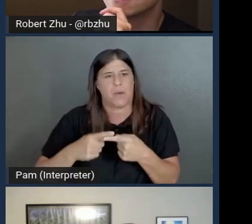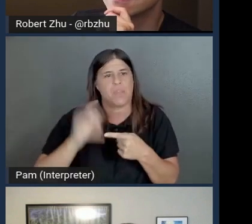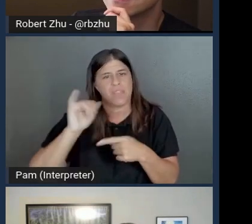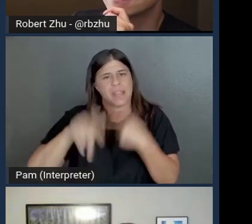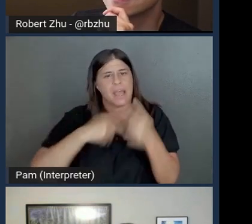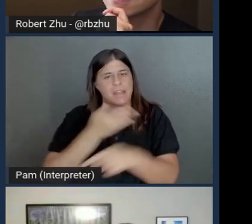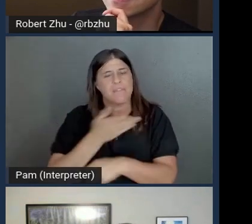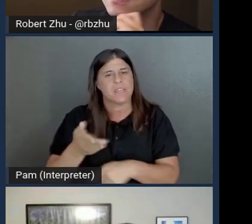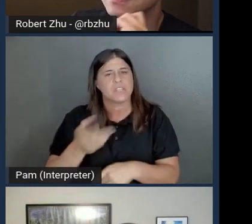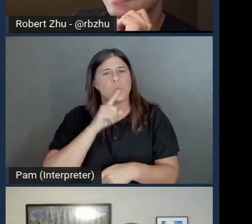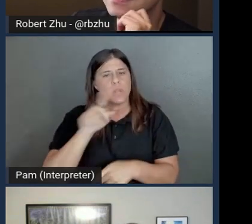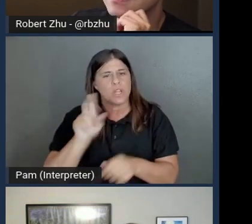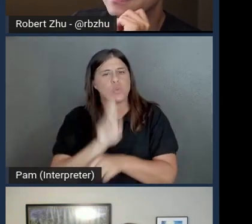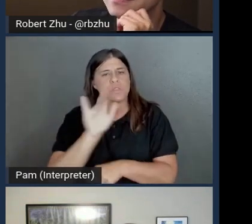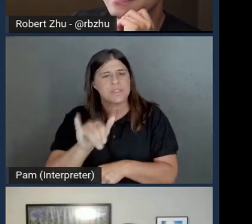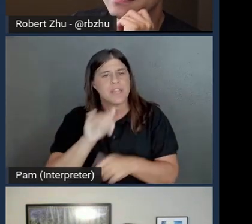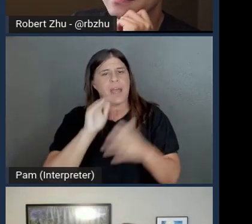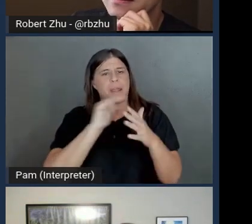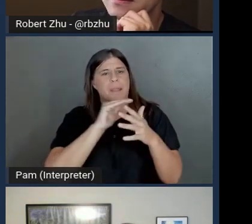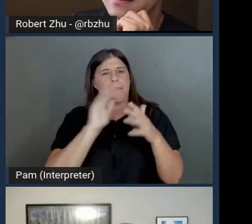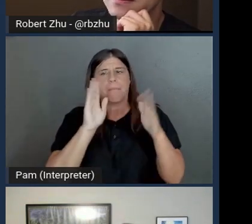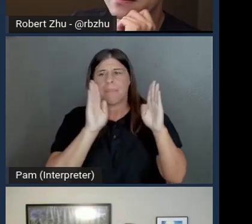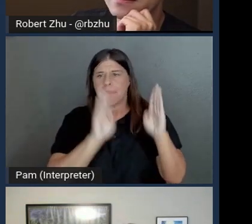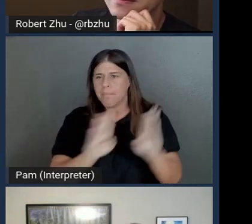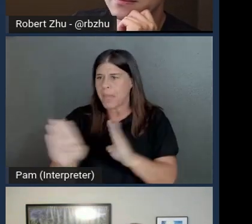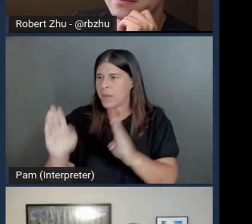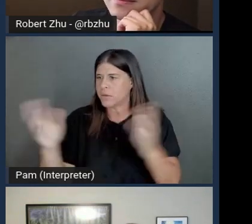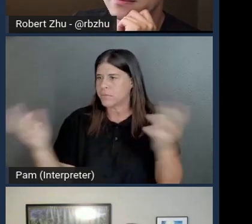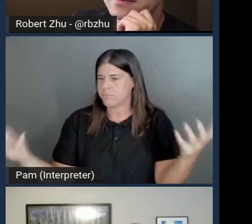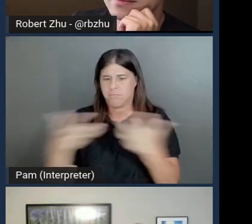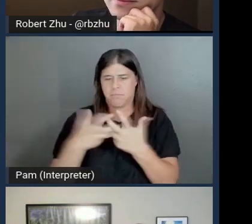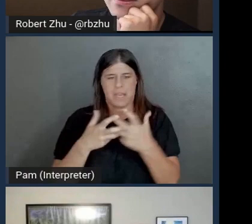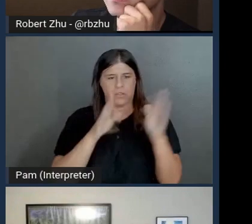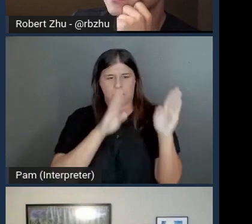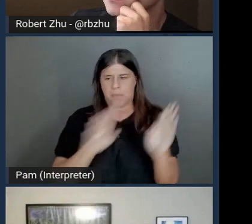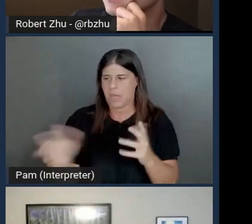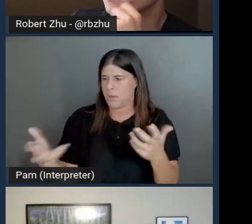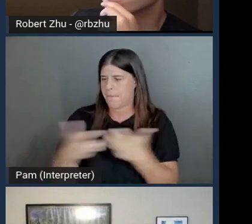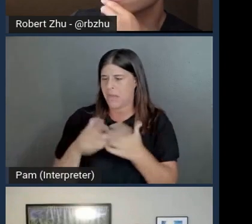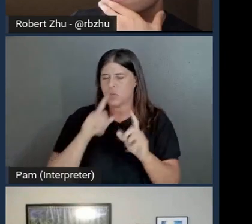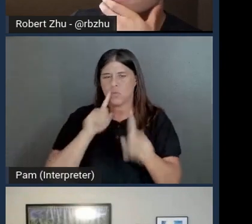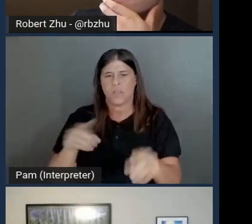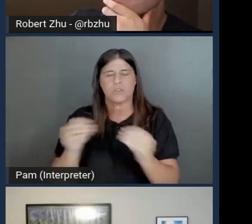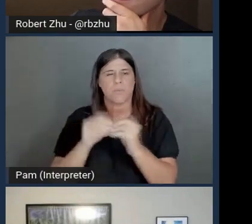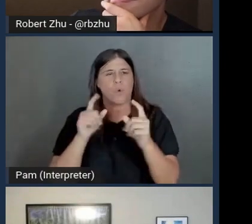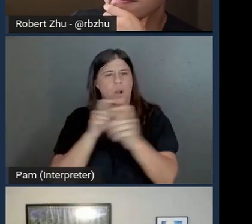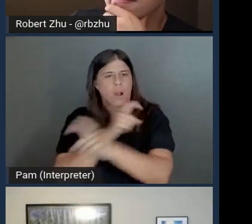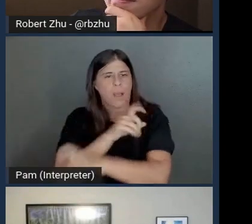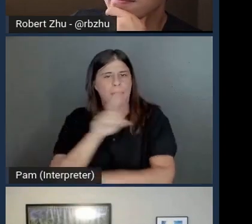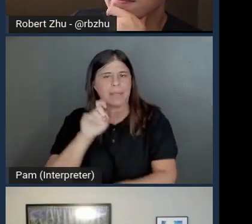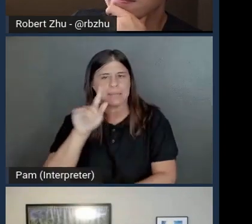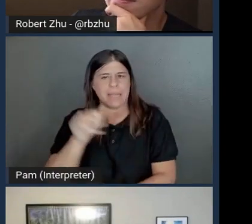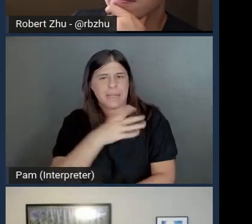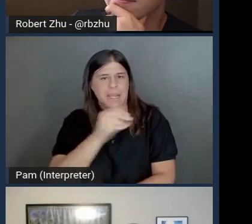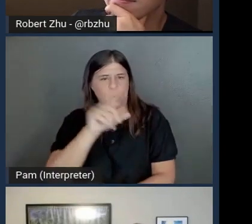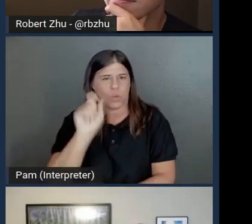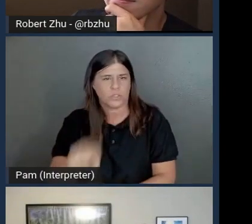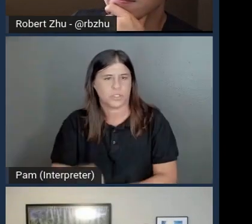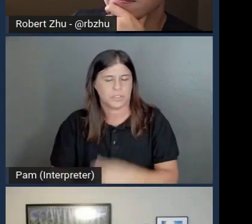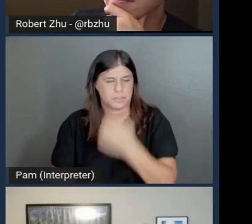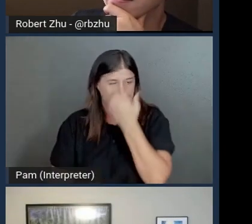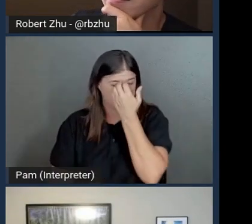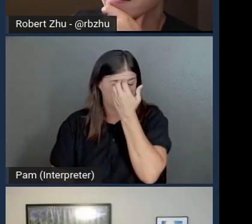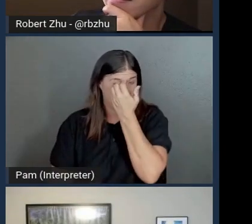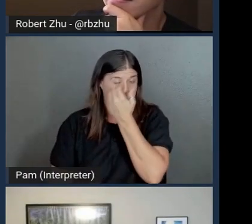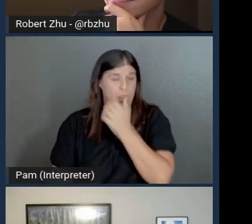of use this pattern matching syntax, combine it together to answer more and more complex questions. As you can